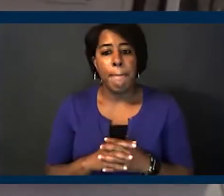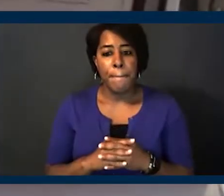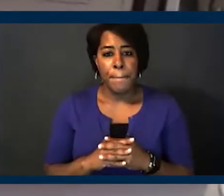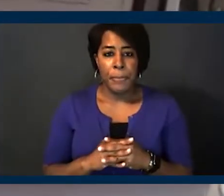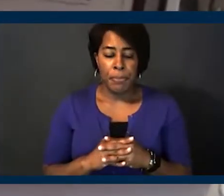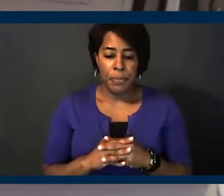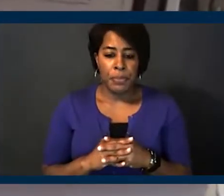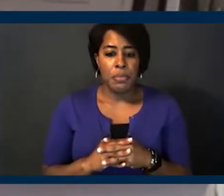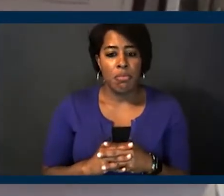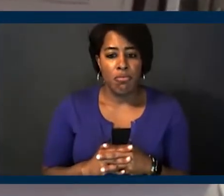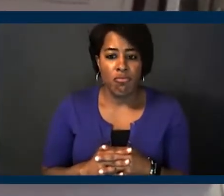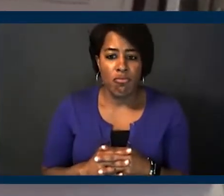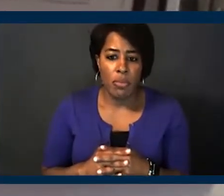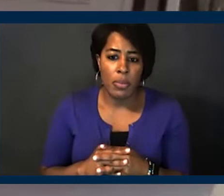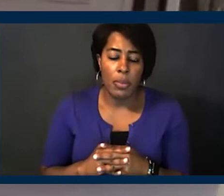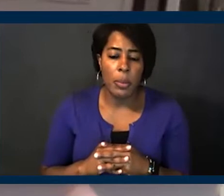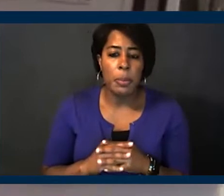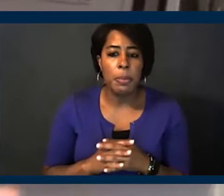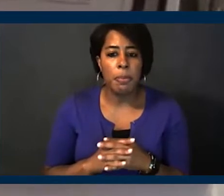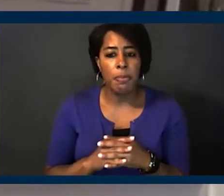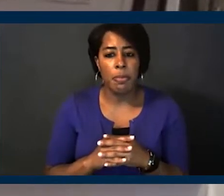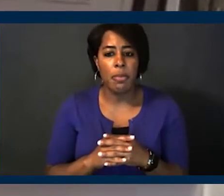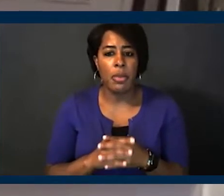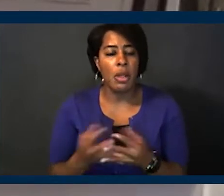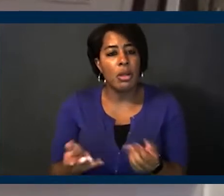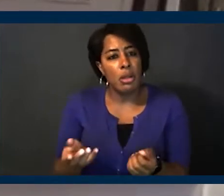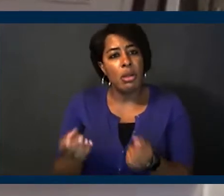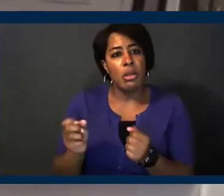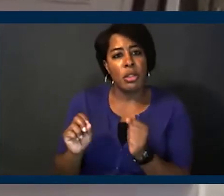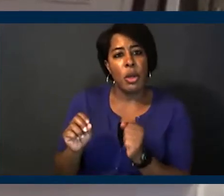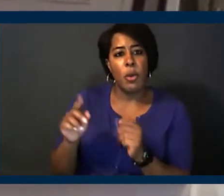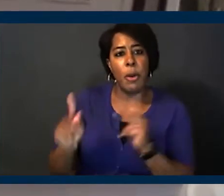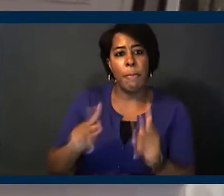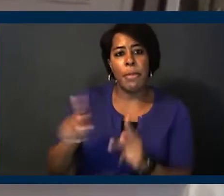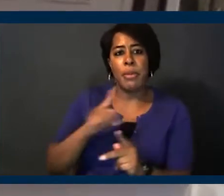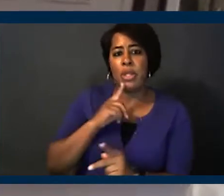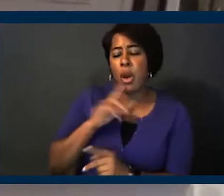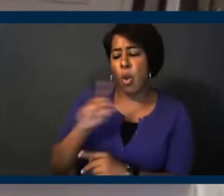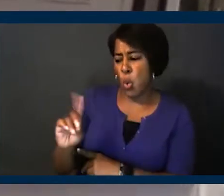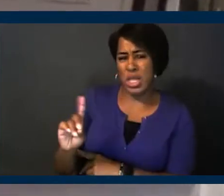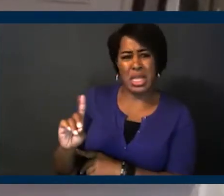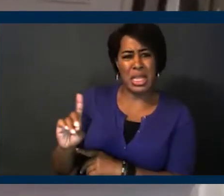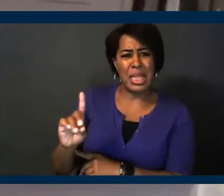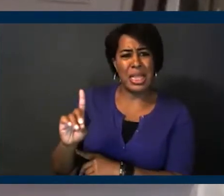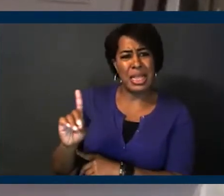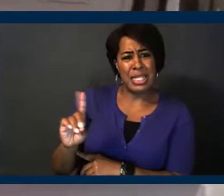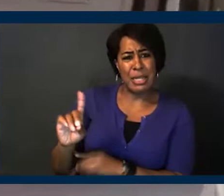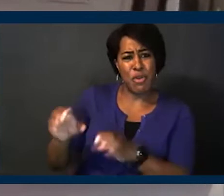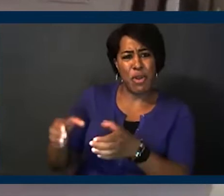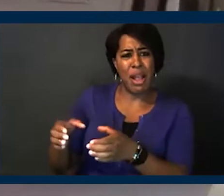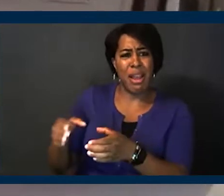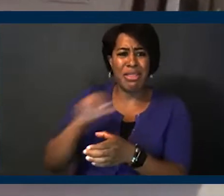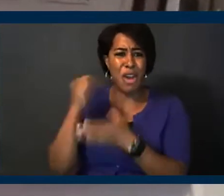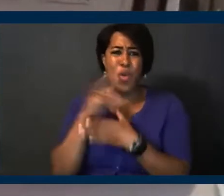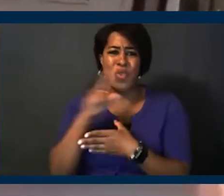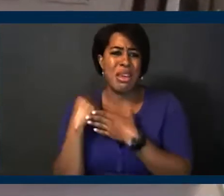So a number of folks have offered the critique that the Democratic Party doesn't do enough for the Black community, given the community's